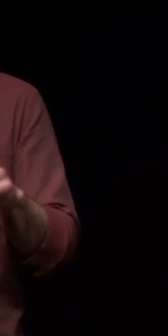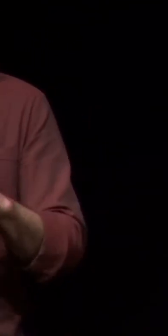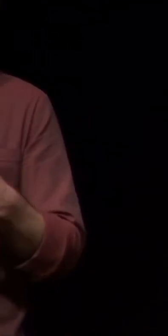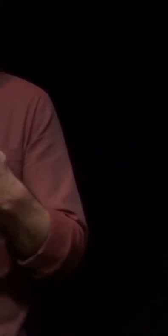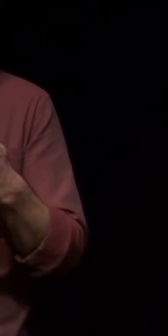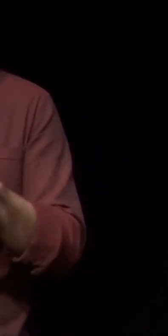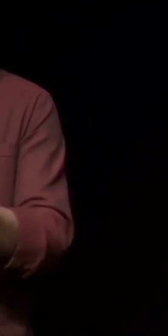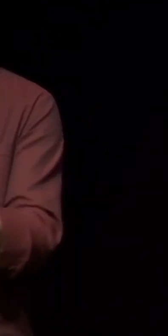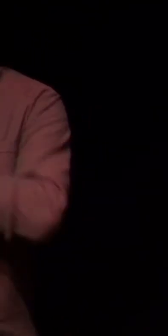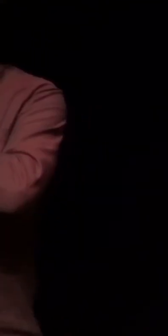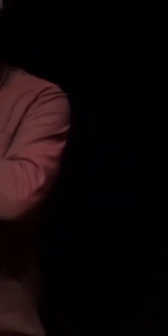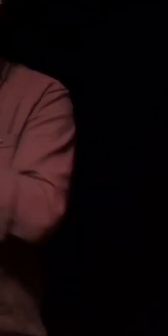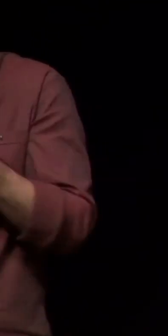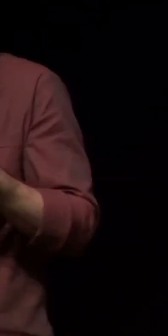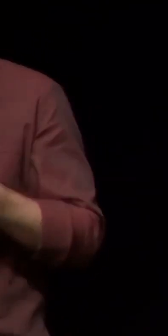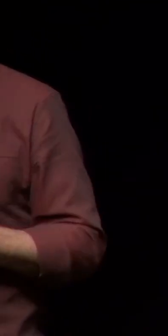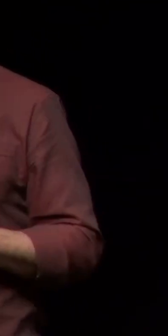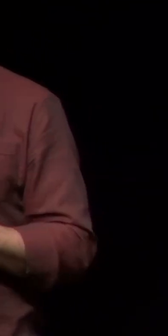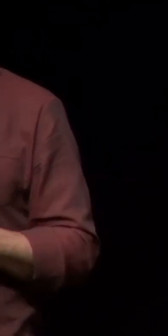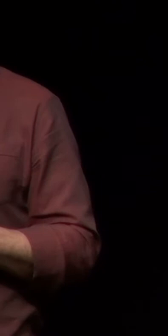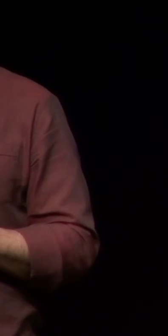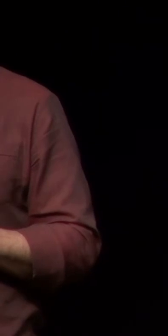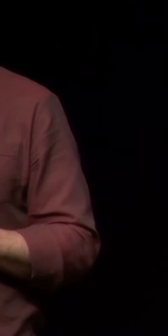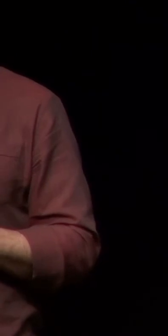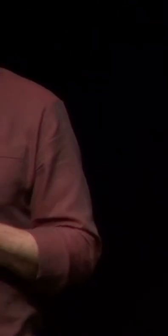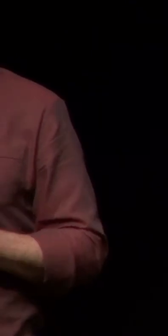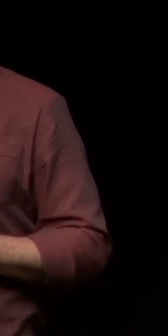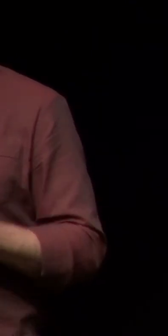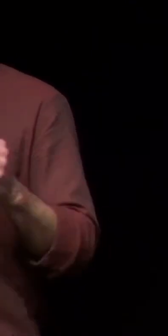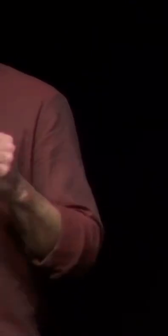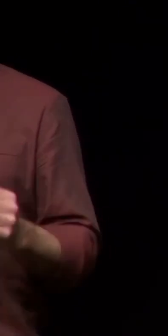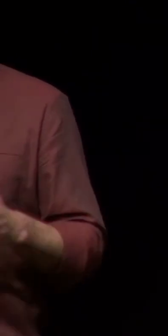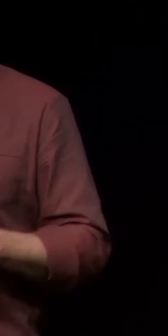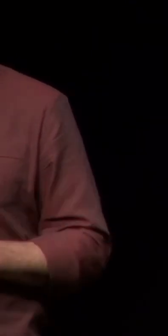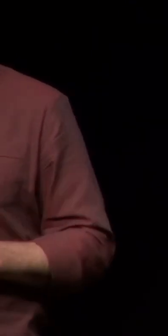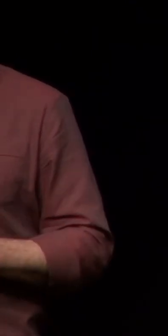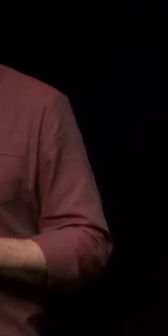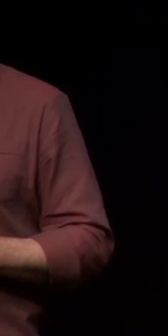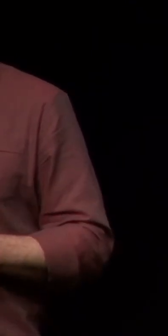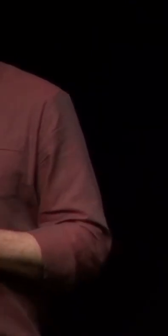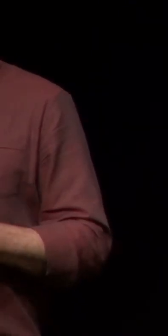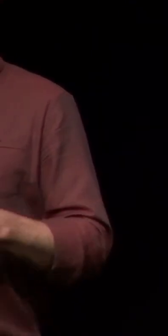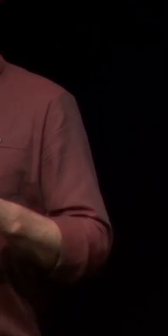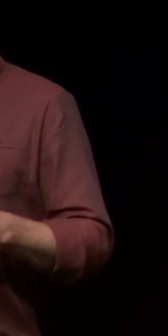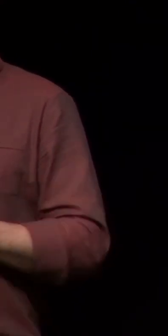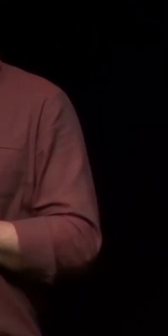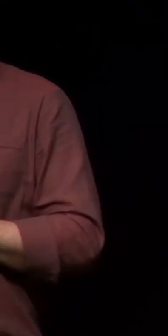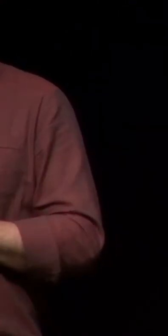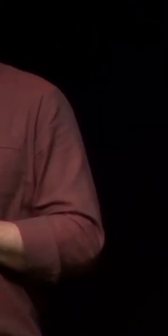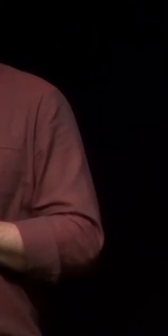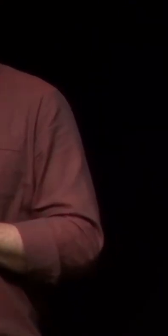another toolkit. And affirmative action and employment equity. I mean, if we want to talk